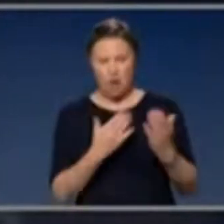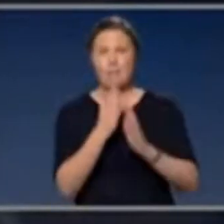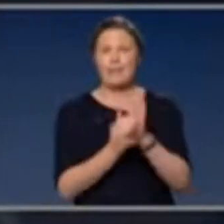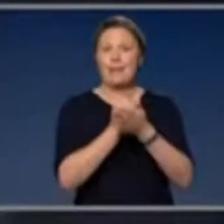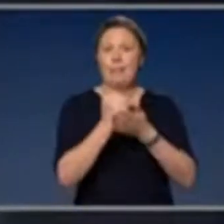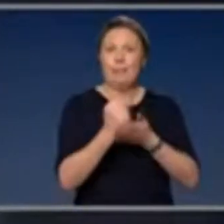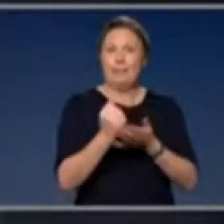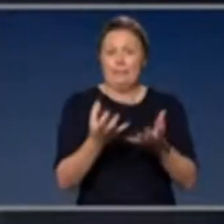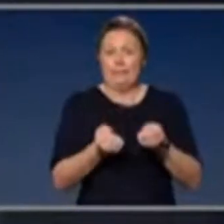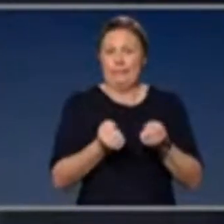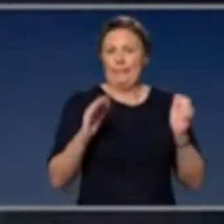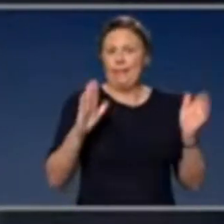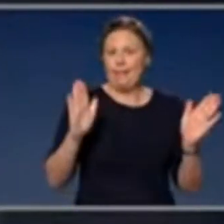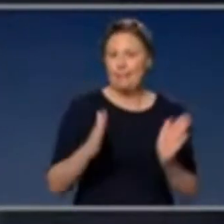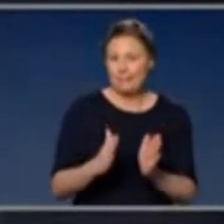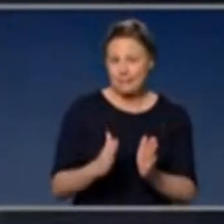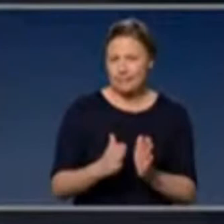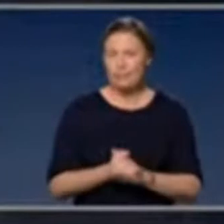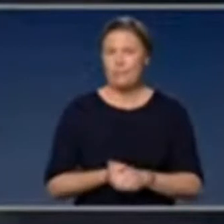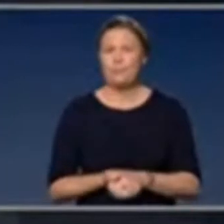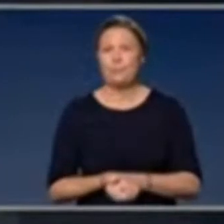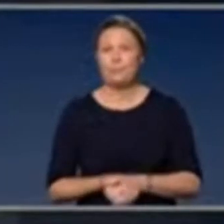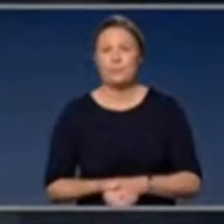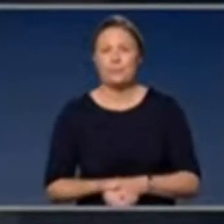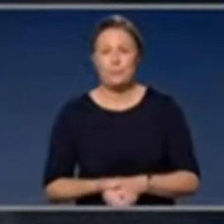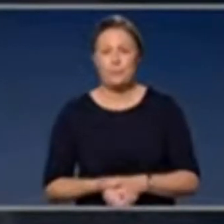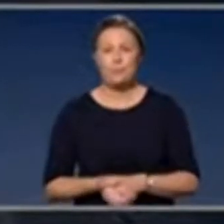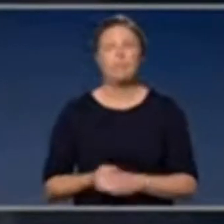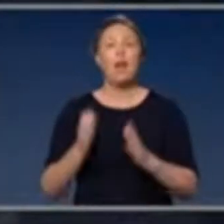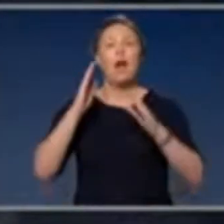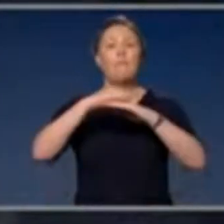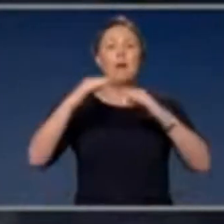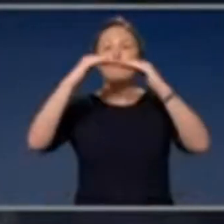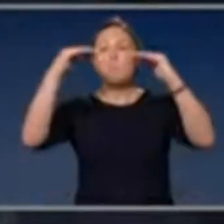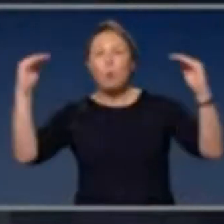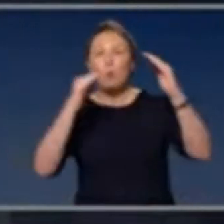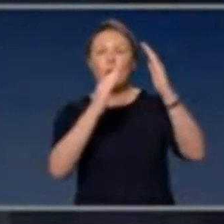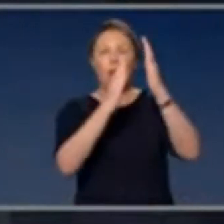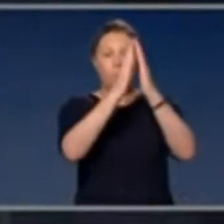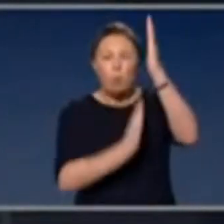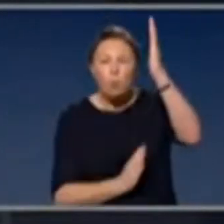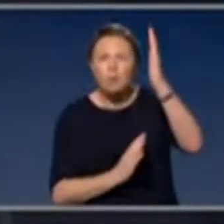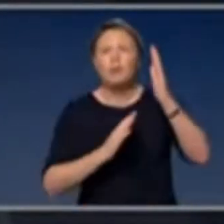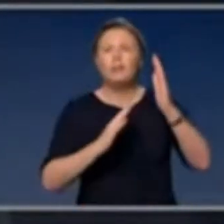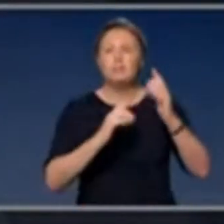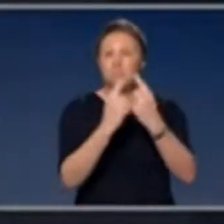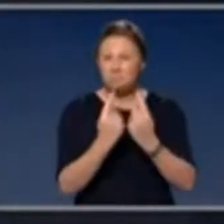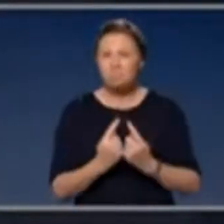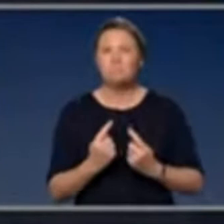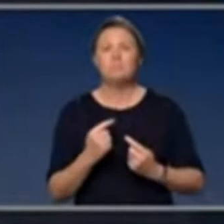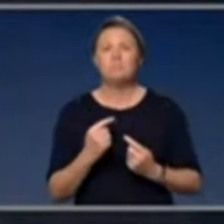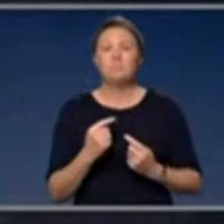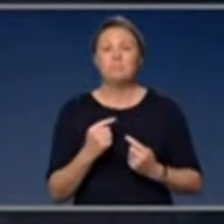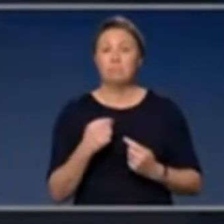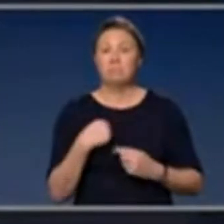The other very positive component to that, and this relates specifically to the border discussions that the PM has mentioned, is that there